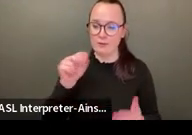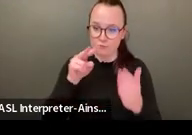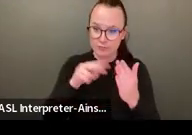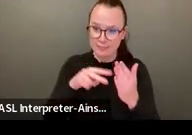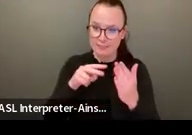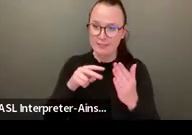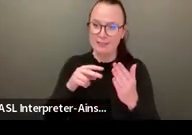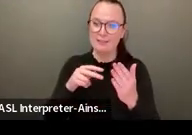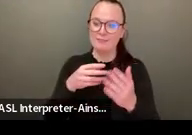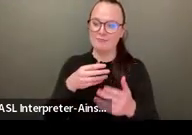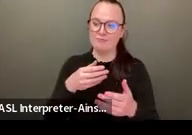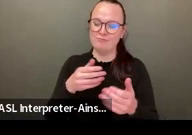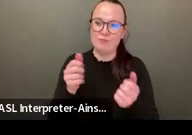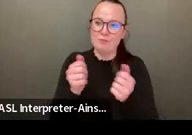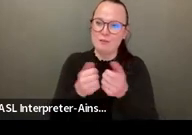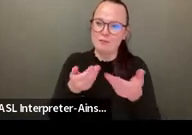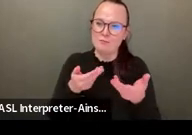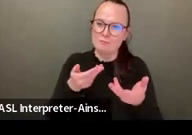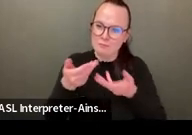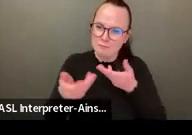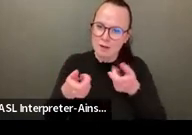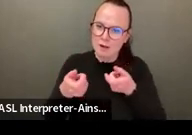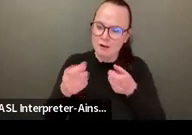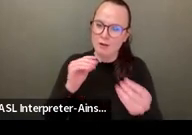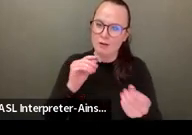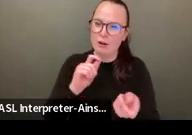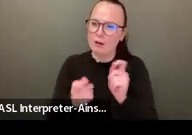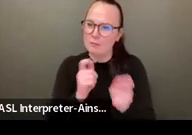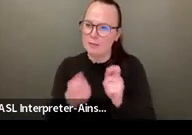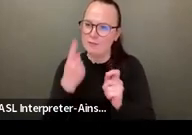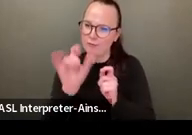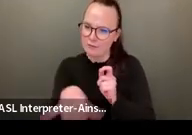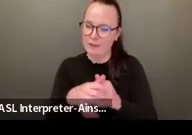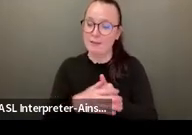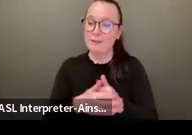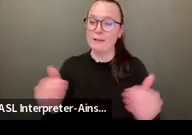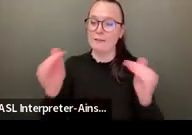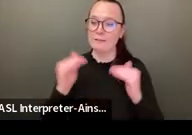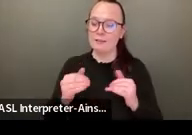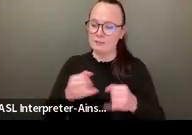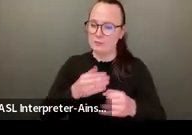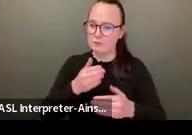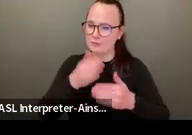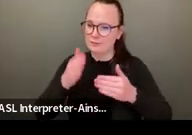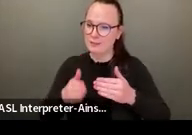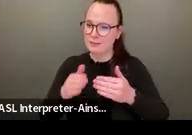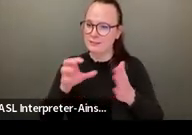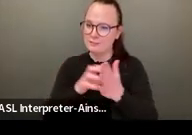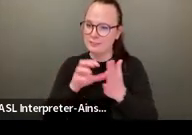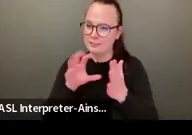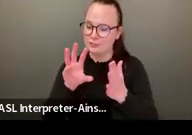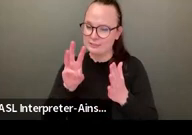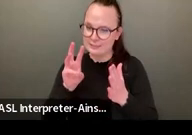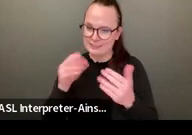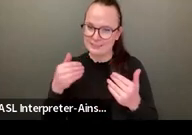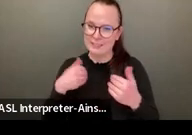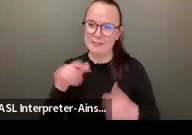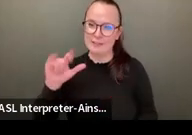on that. And later, towards the end of section 6, I have some links that will bring you